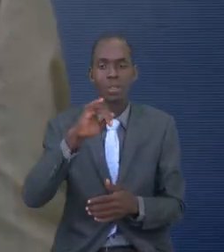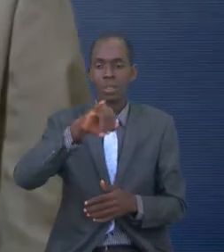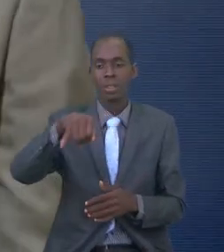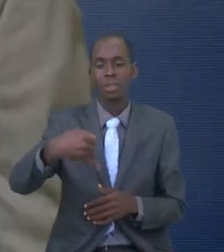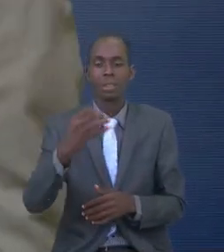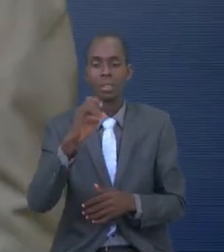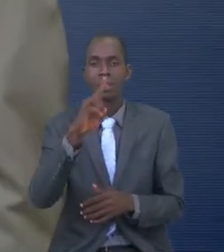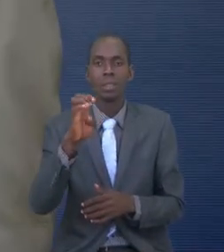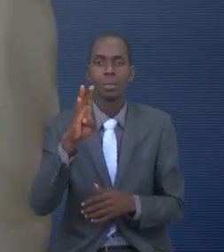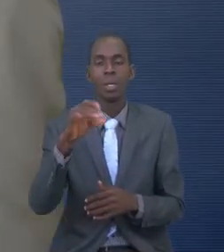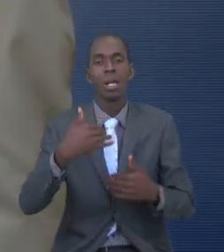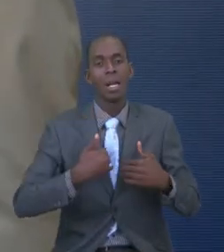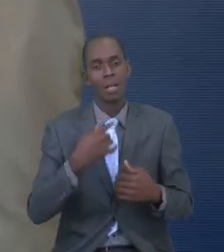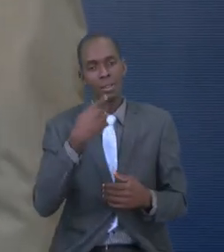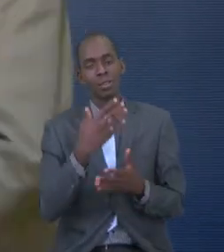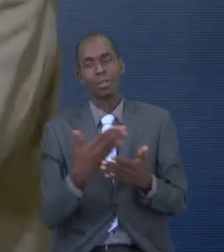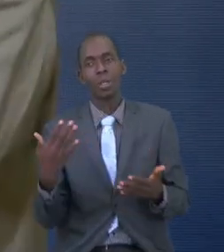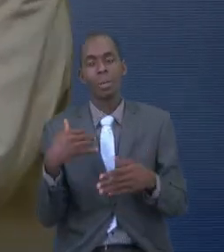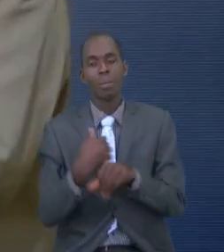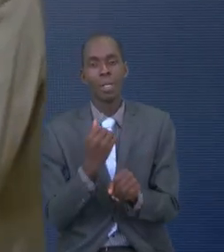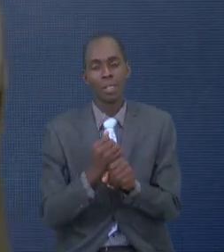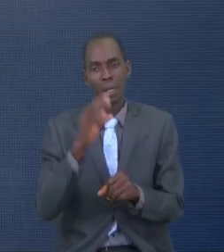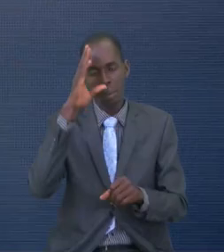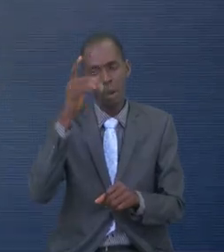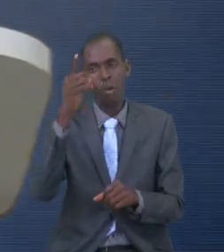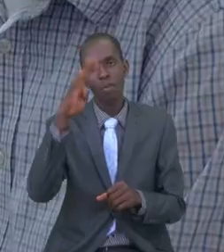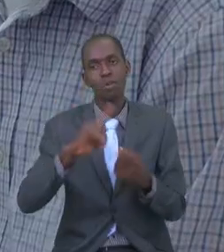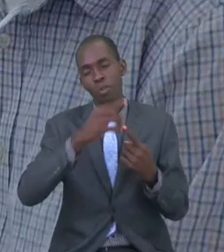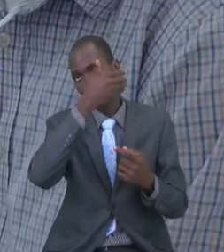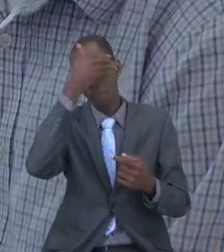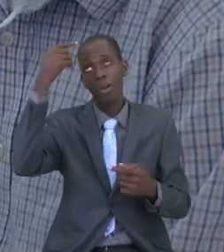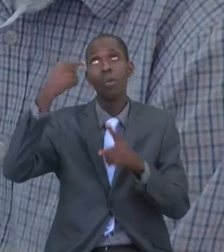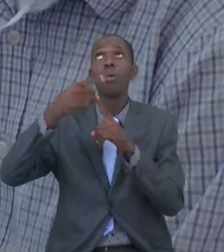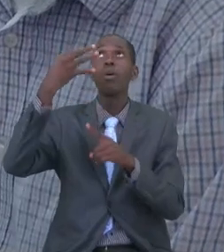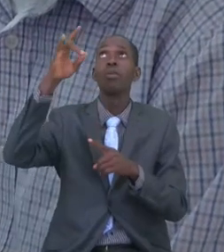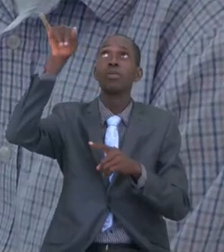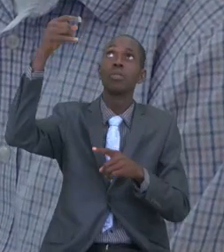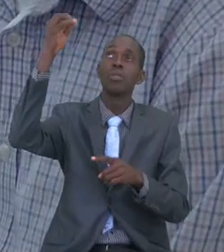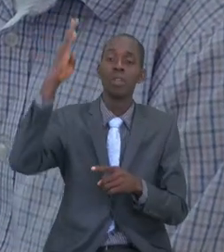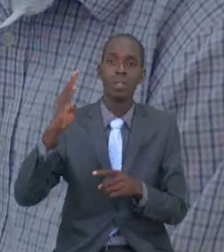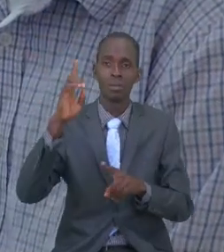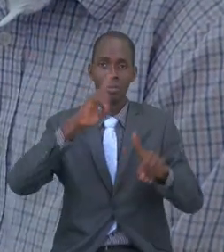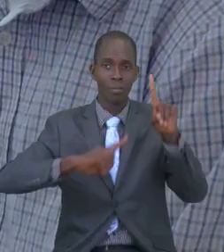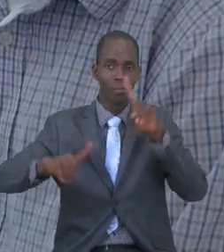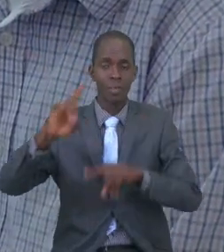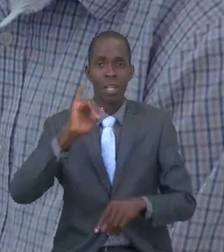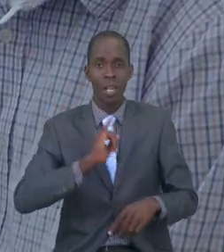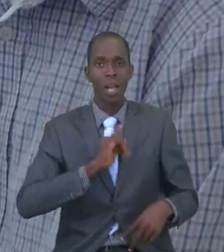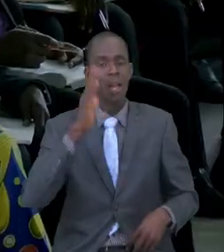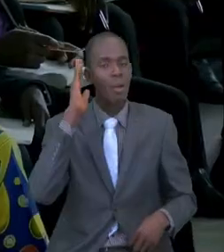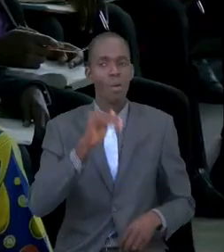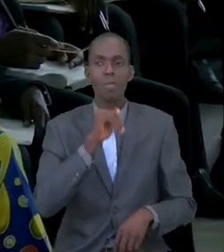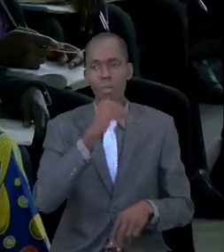him to forget the words of Jehovah. You will not forget. I will not